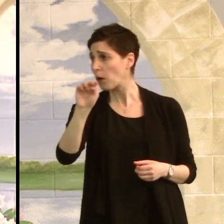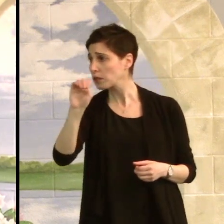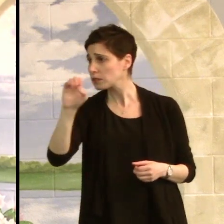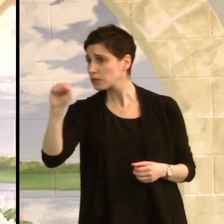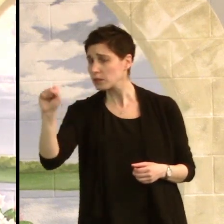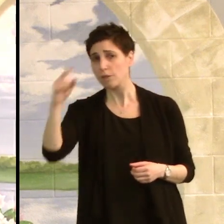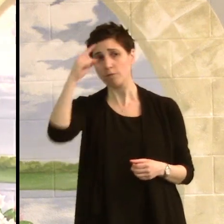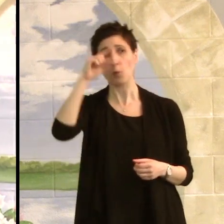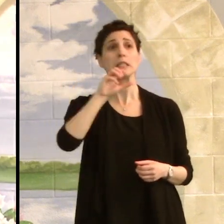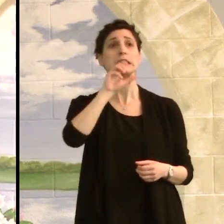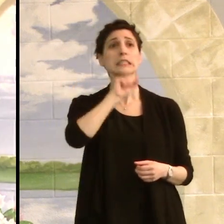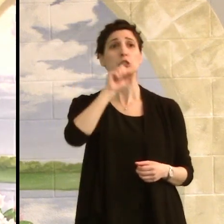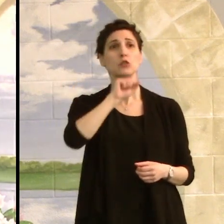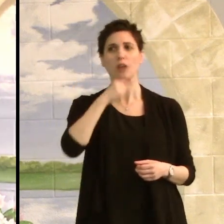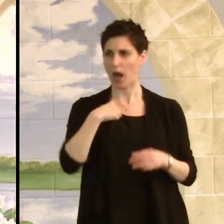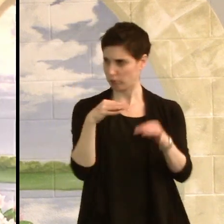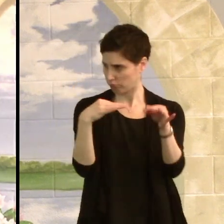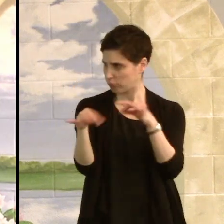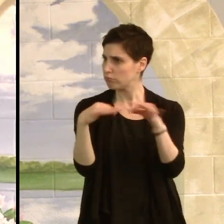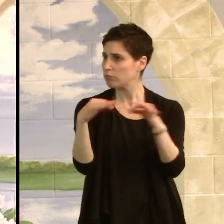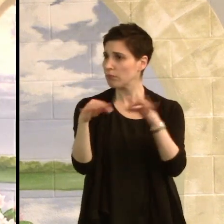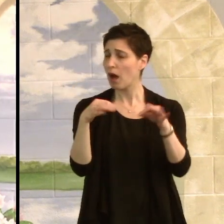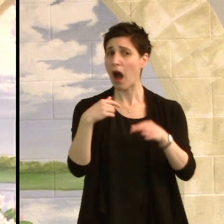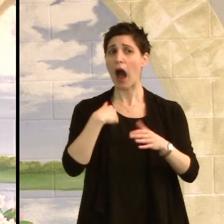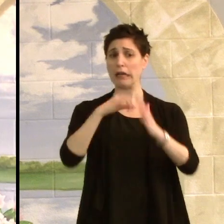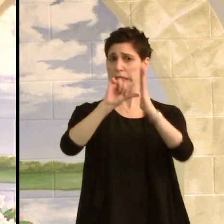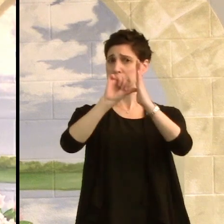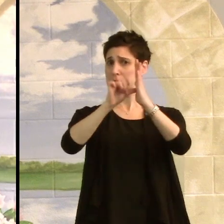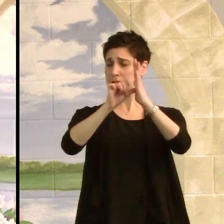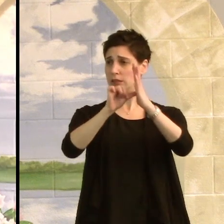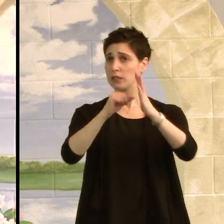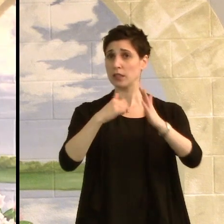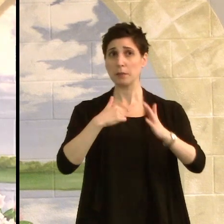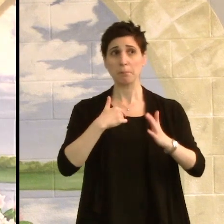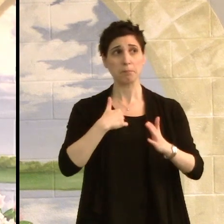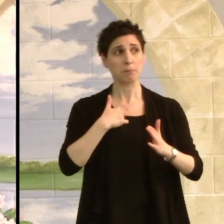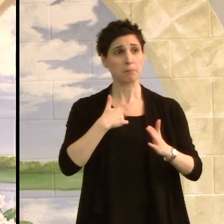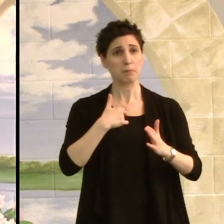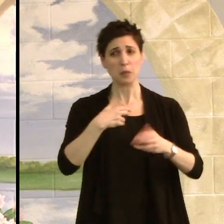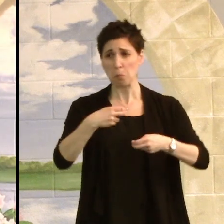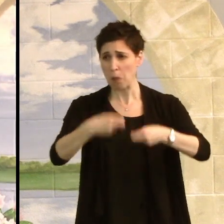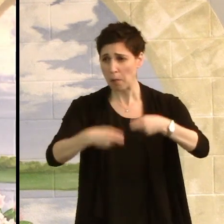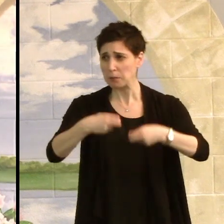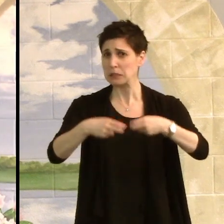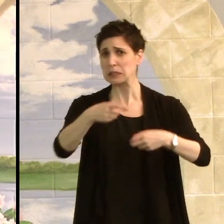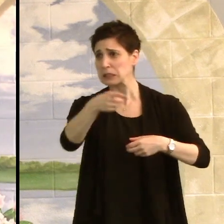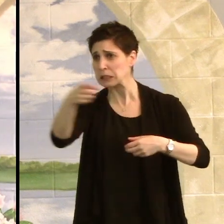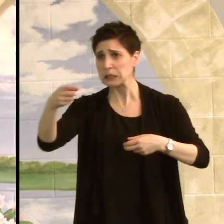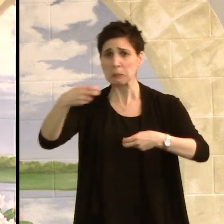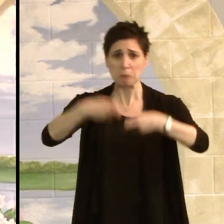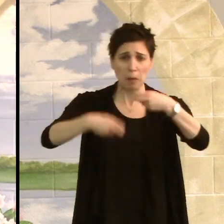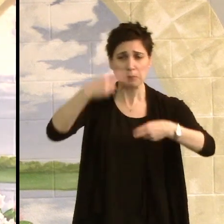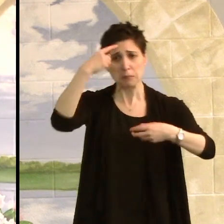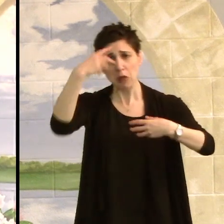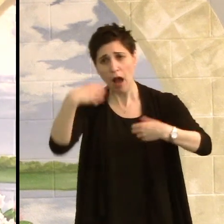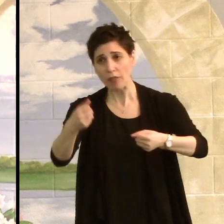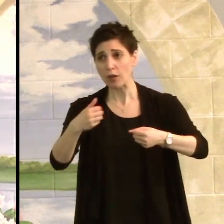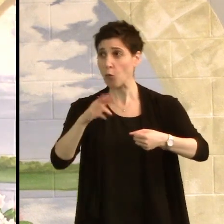that I don't have any easy solutions to all of the problems and issues involved in mental